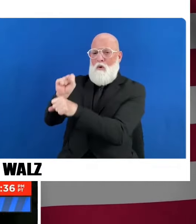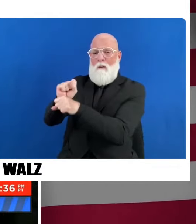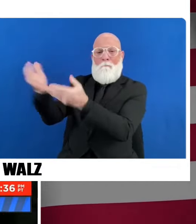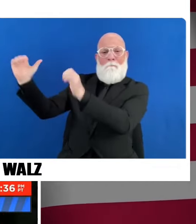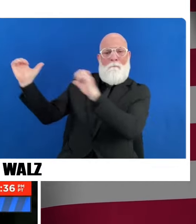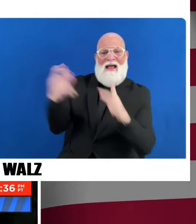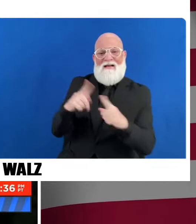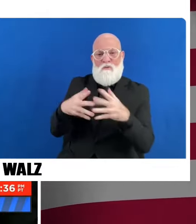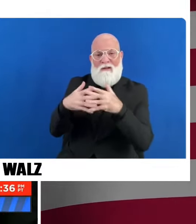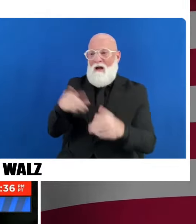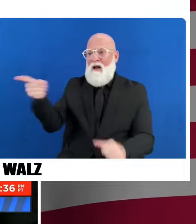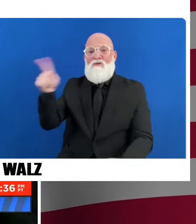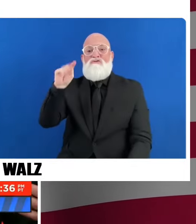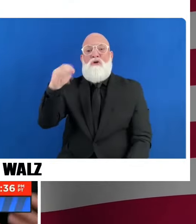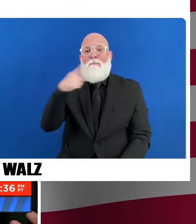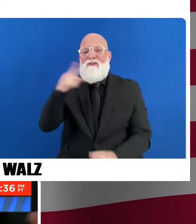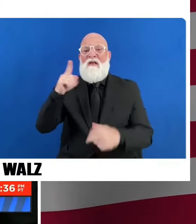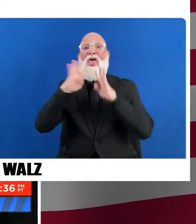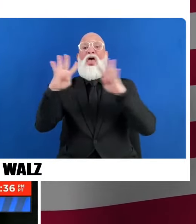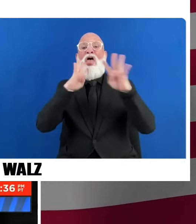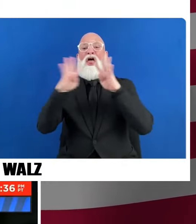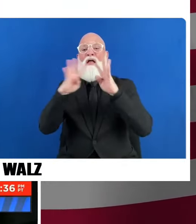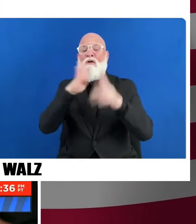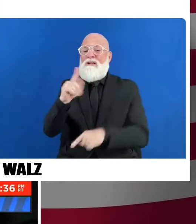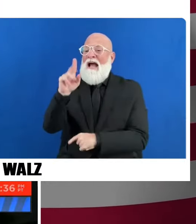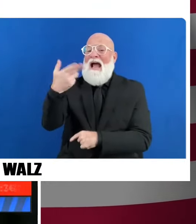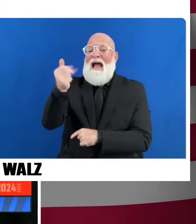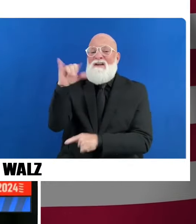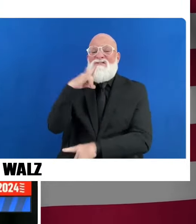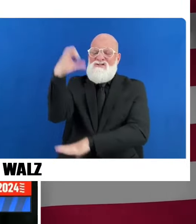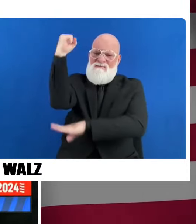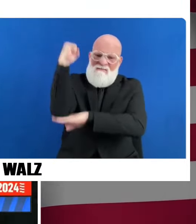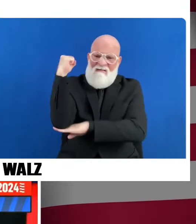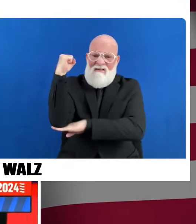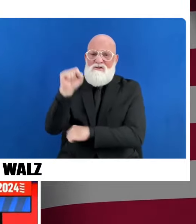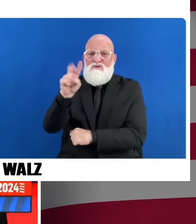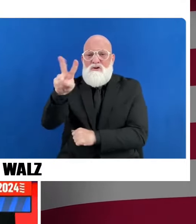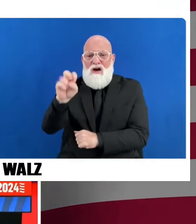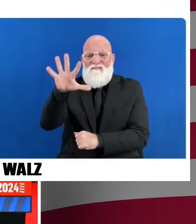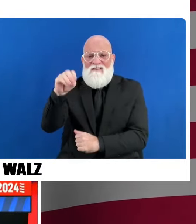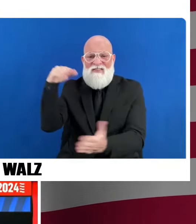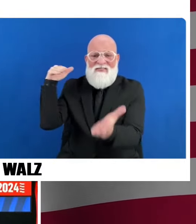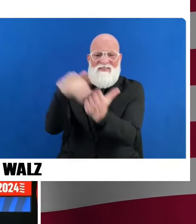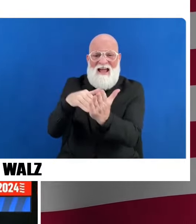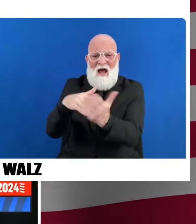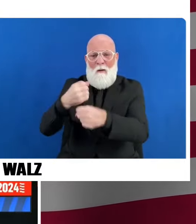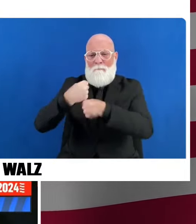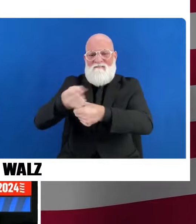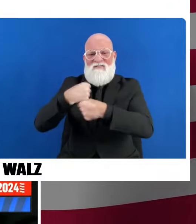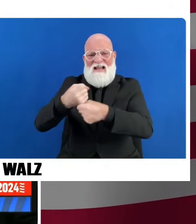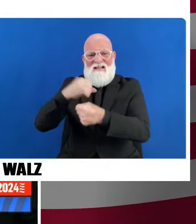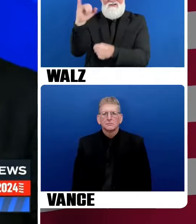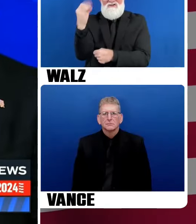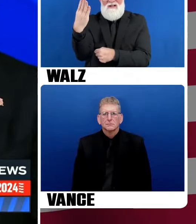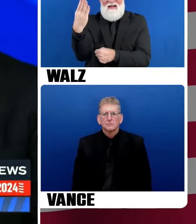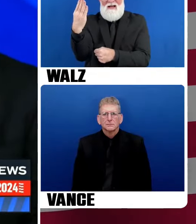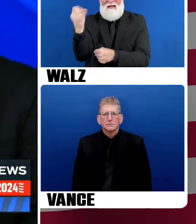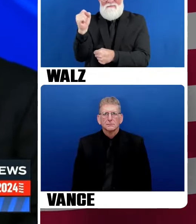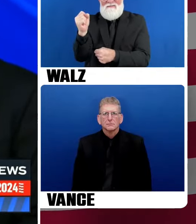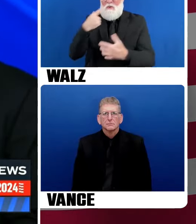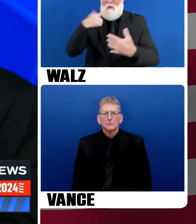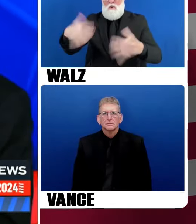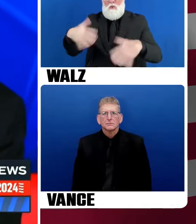record, 250,000 more manufacturing jobs just out of the IRA. May I respond to that? Yes. So appreciate that. So